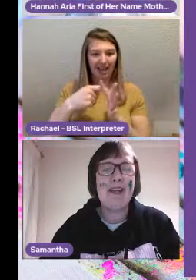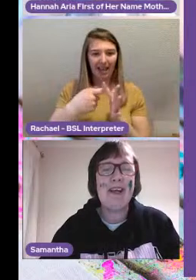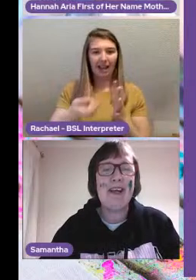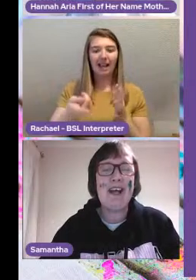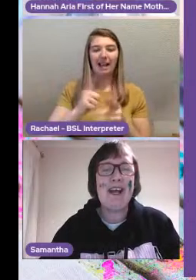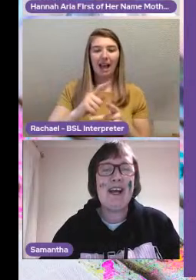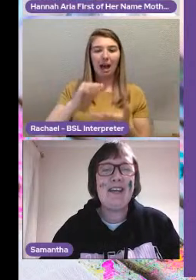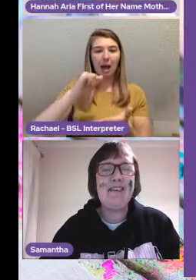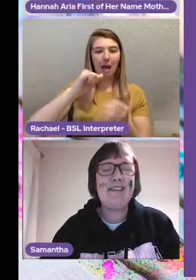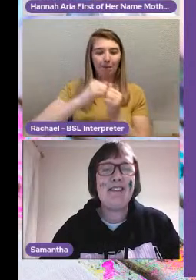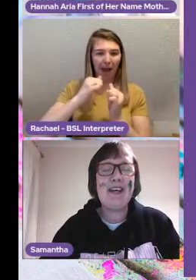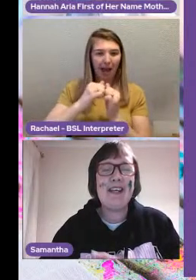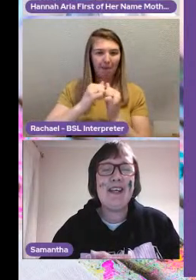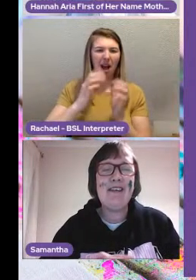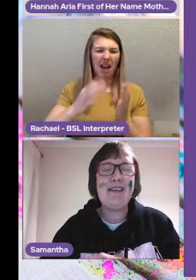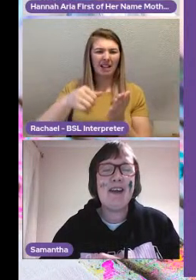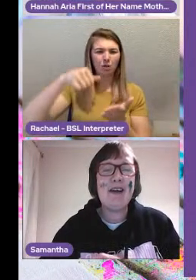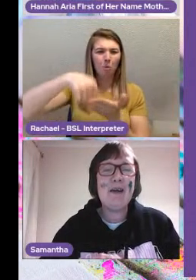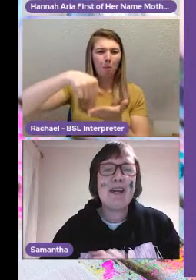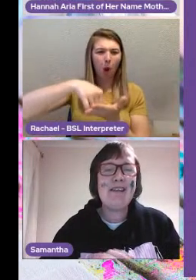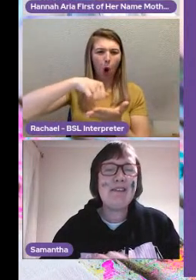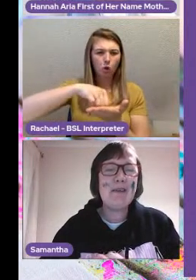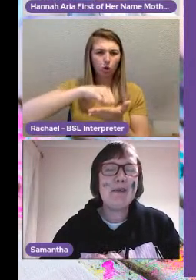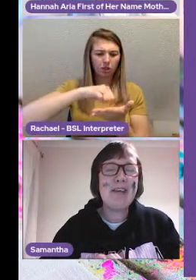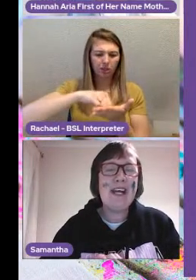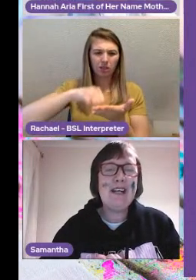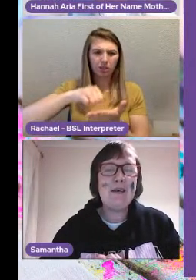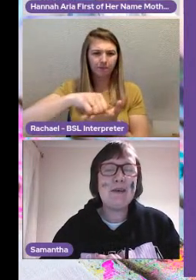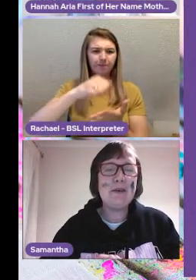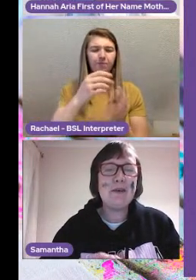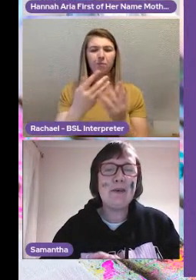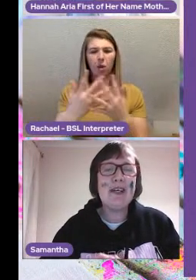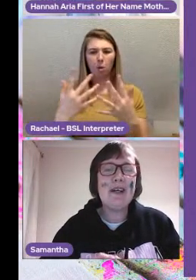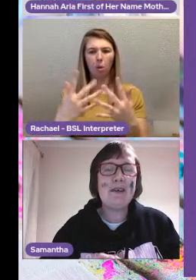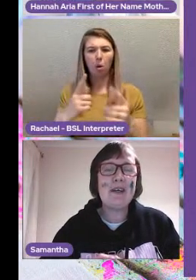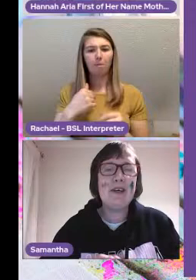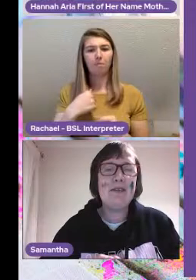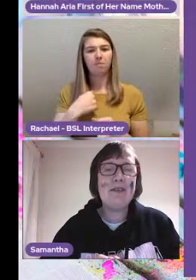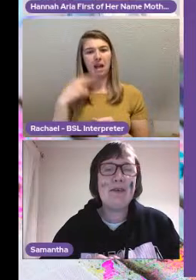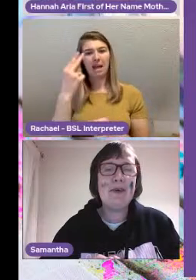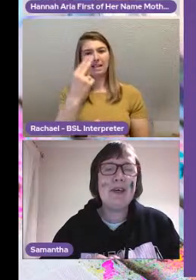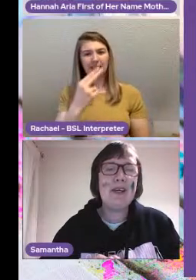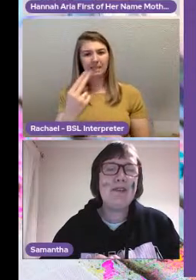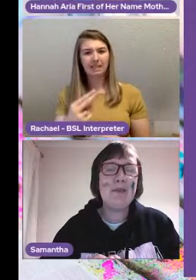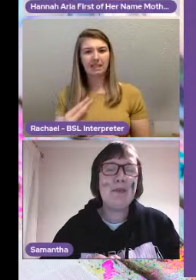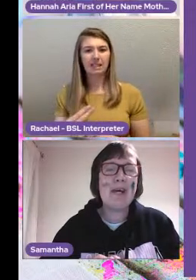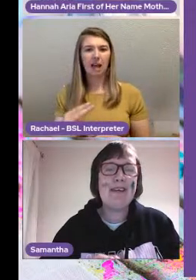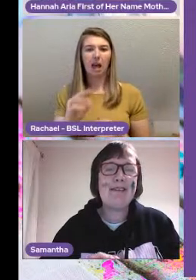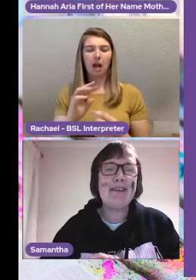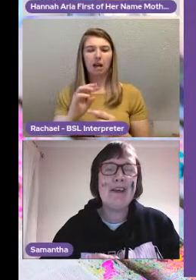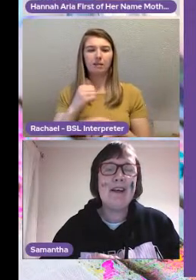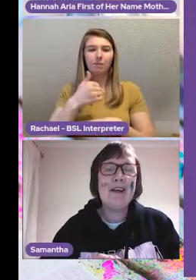times. Yeah. And the design is based on a local logo for food banks, and